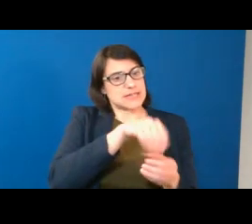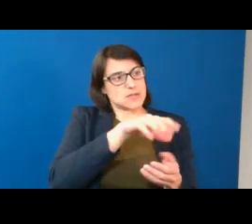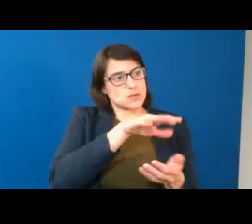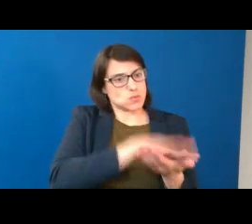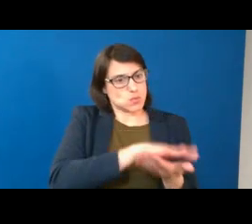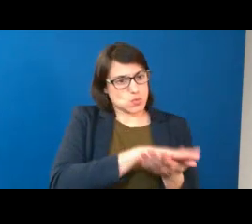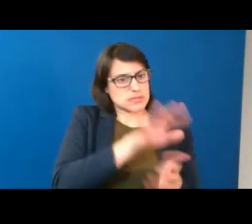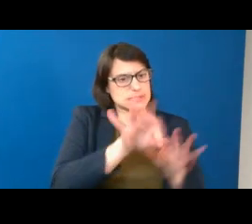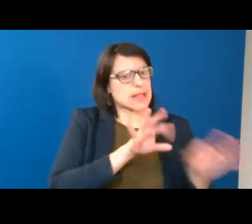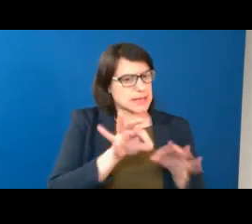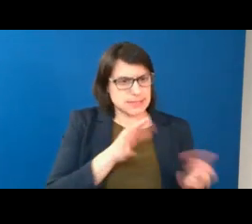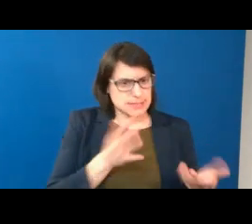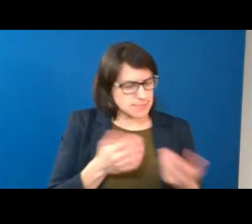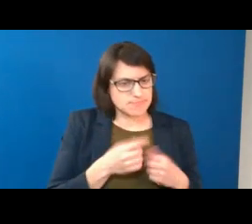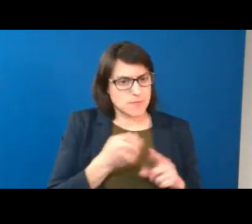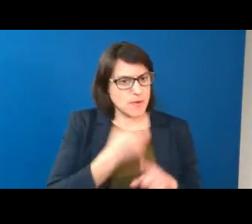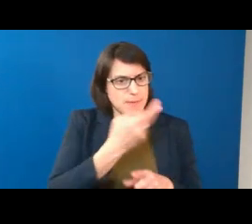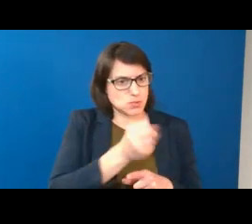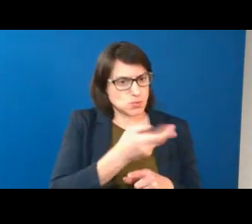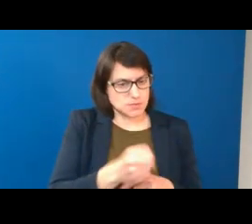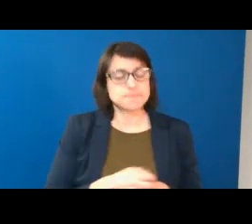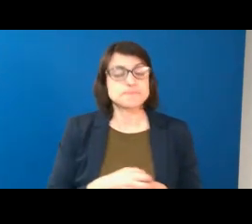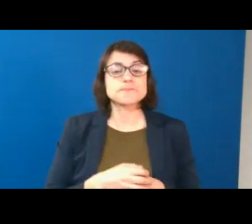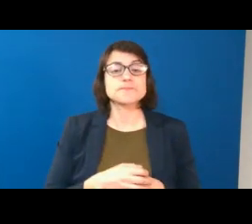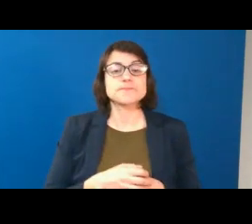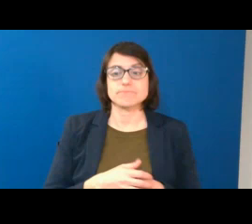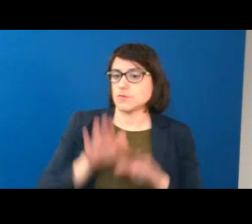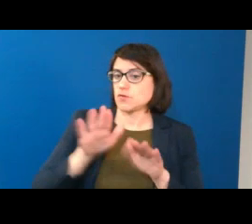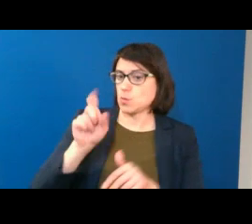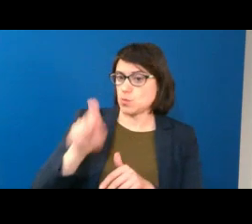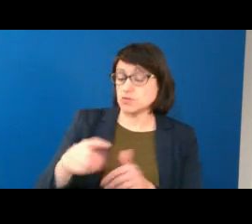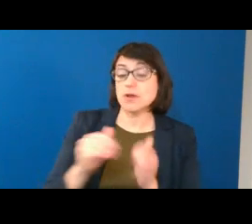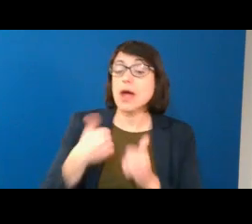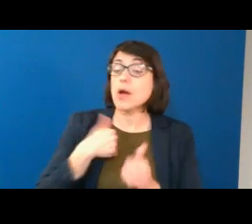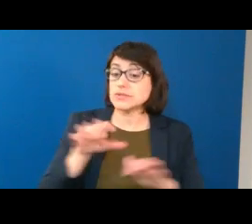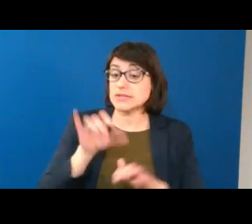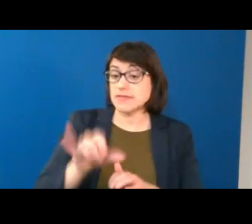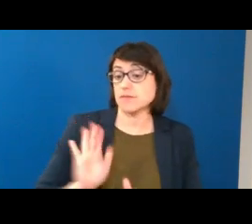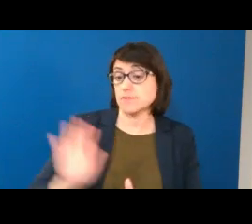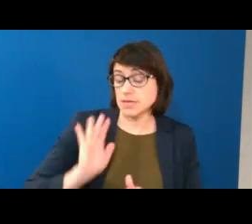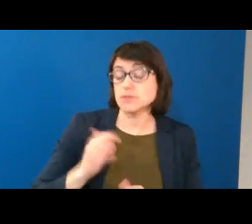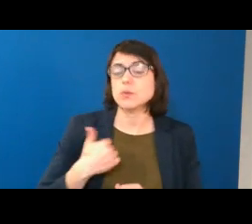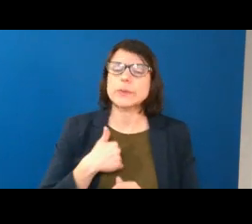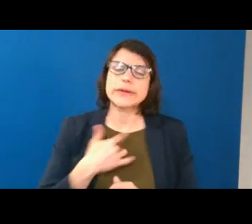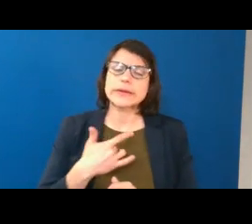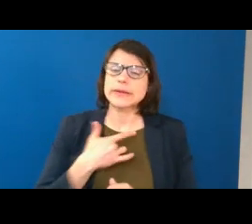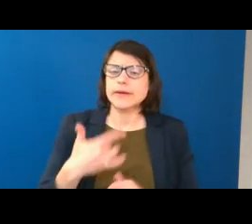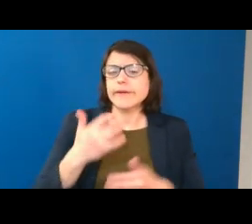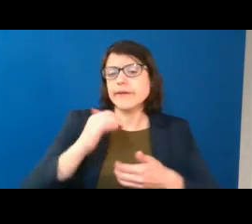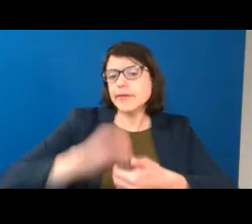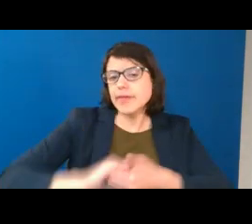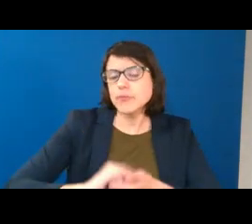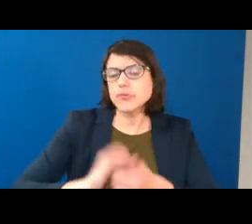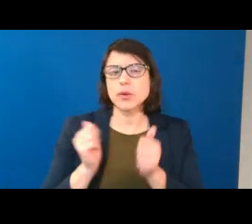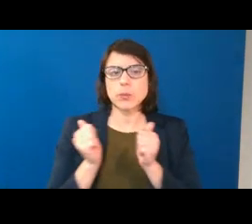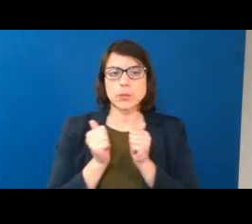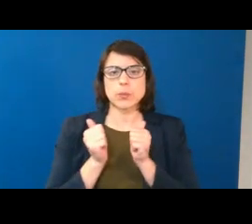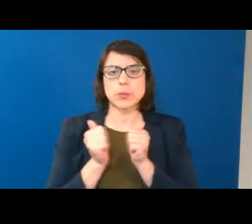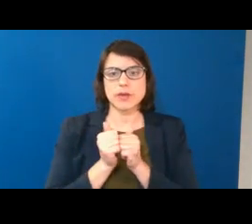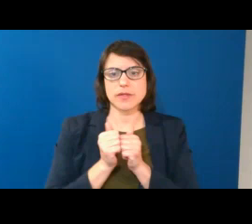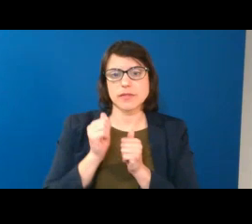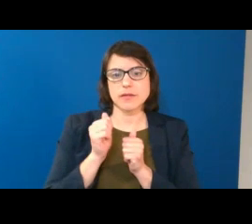great question. So the way that we've done it in the past, we've collaborated usually with some sort of an app, or usually a club